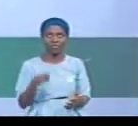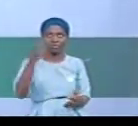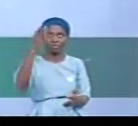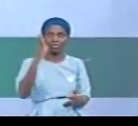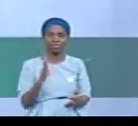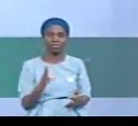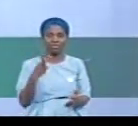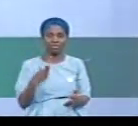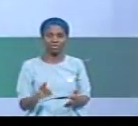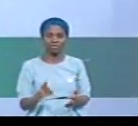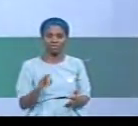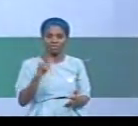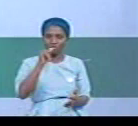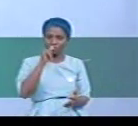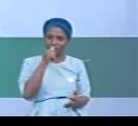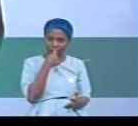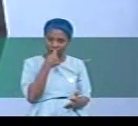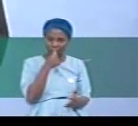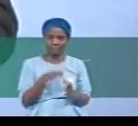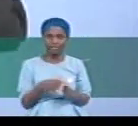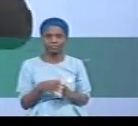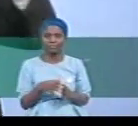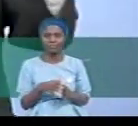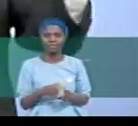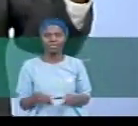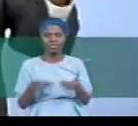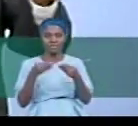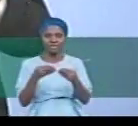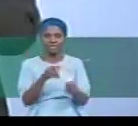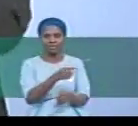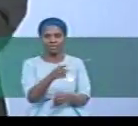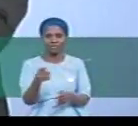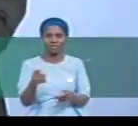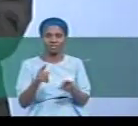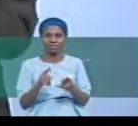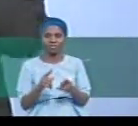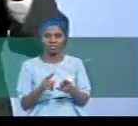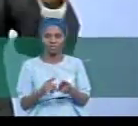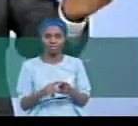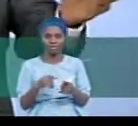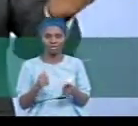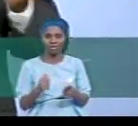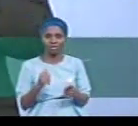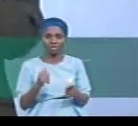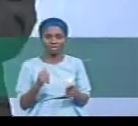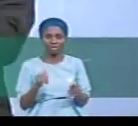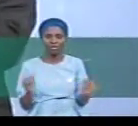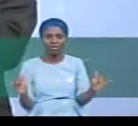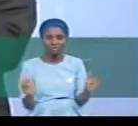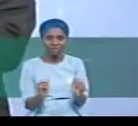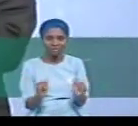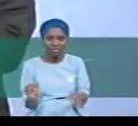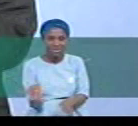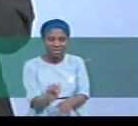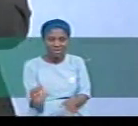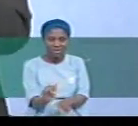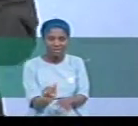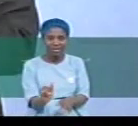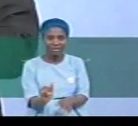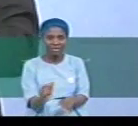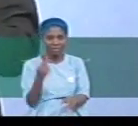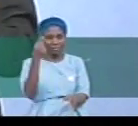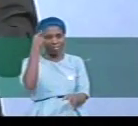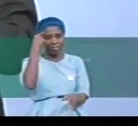and consolation grant you to be like-minded one toward